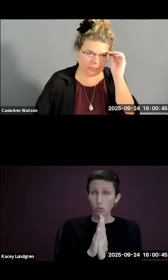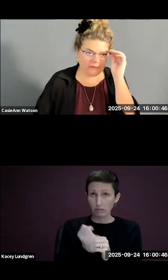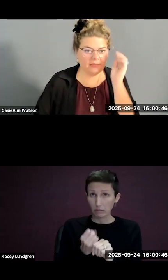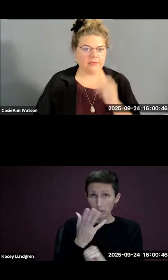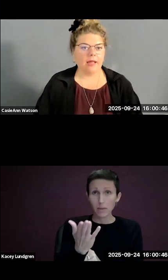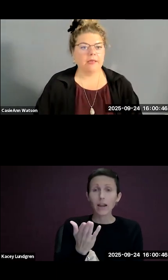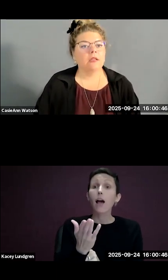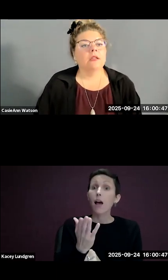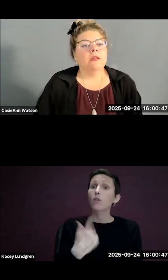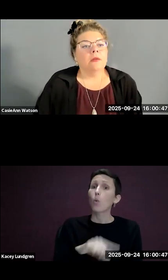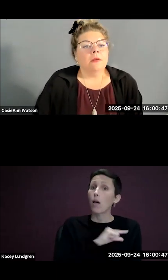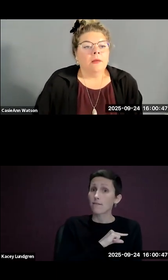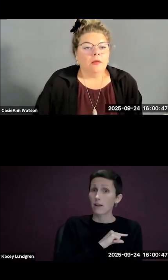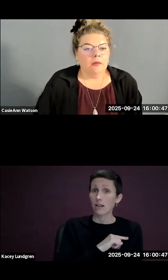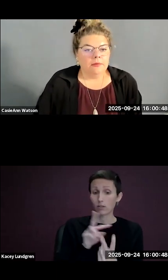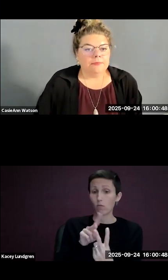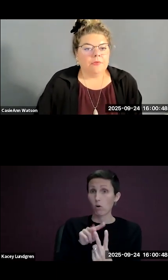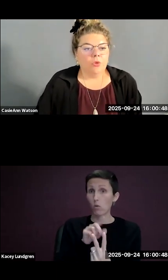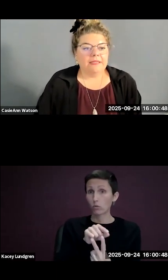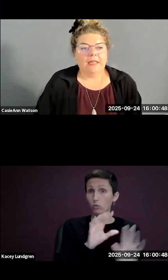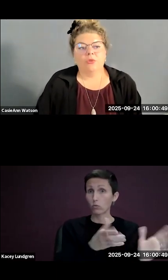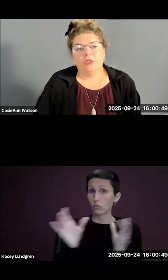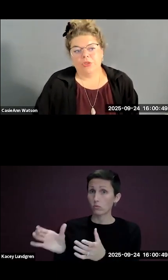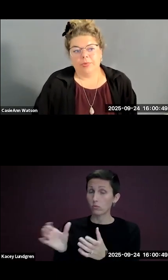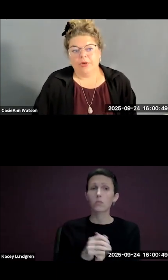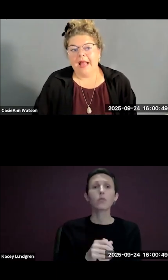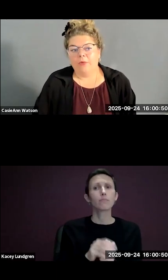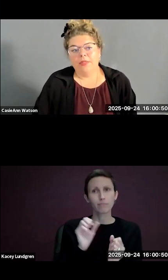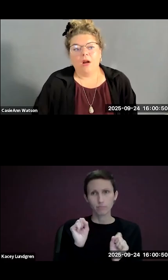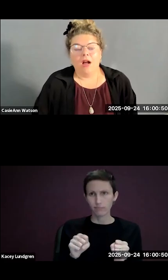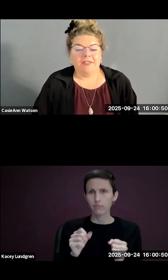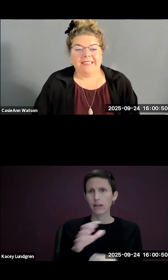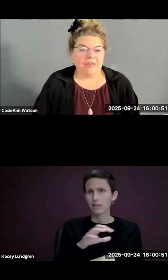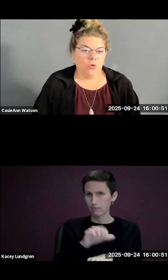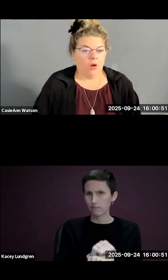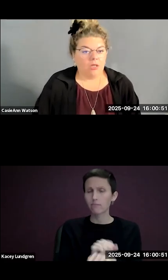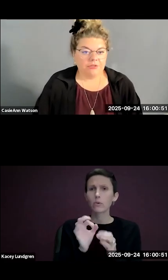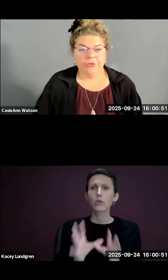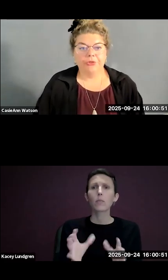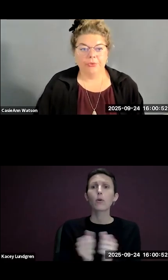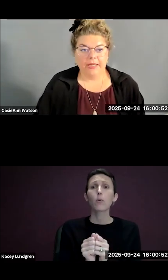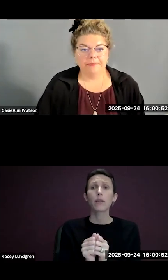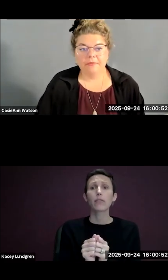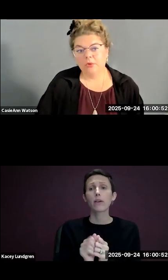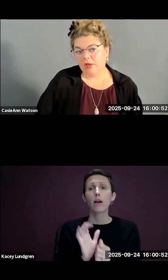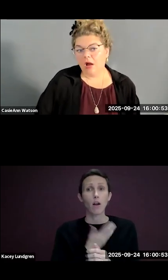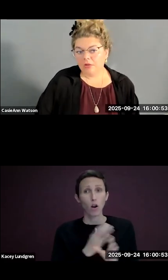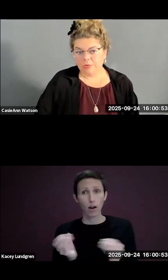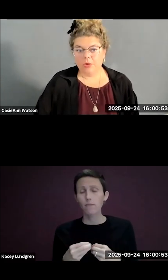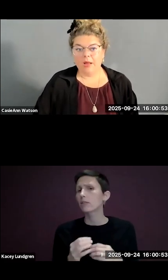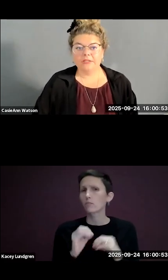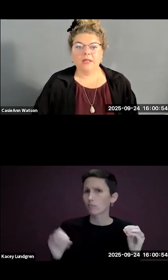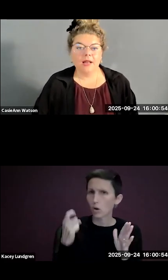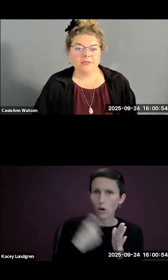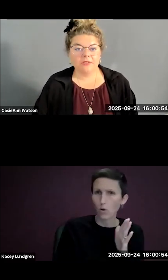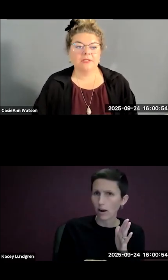categories on the previous slide, you can schedule an interpreter with our office at no cost to your unit. You can